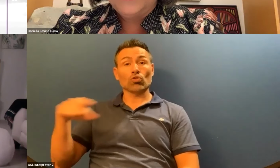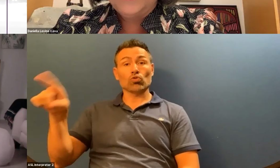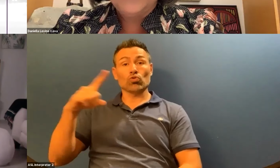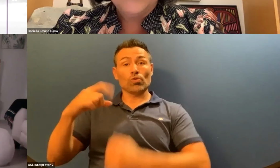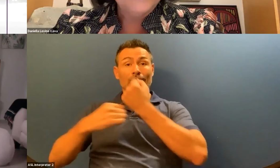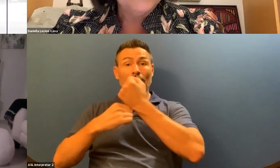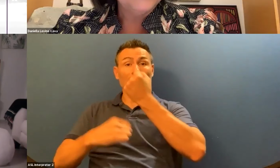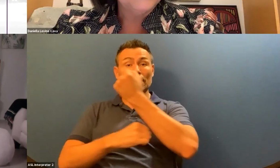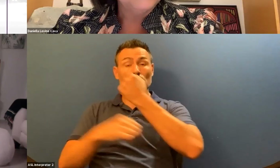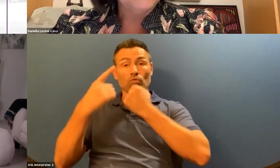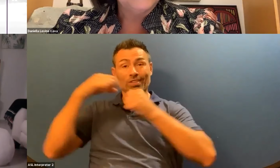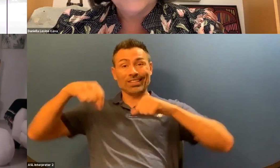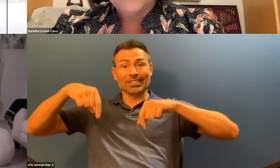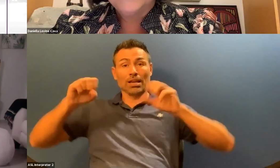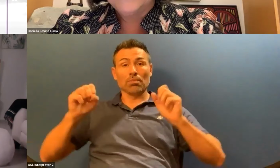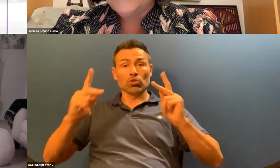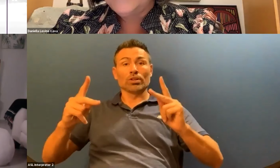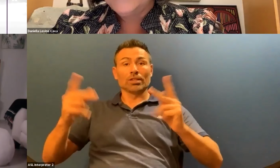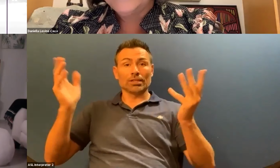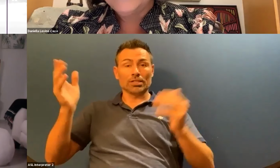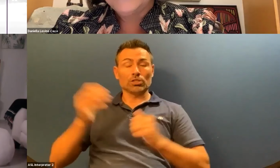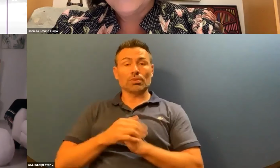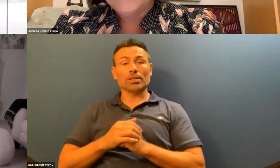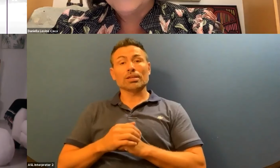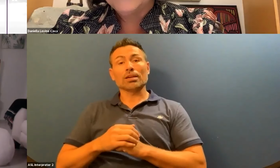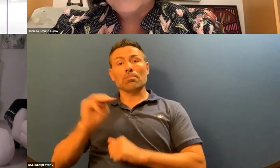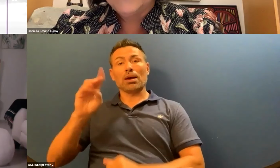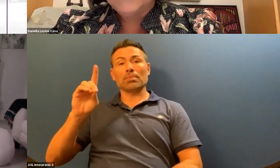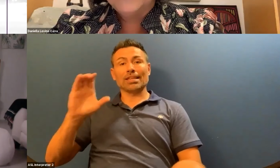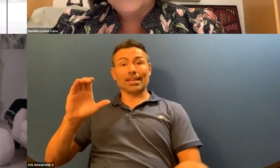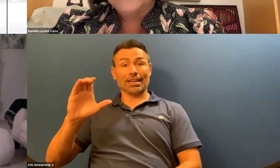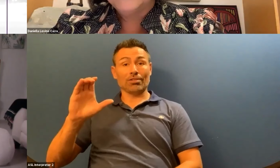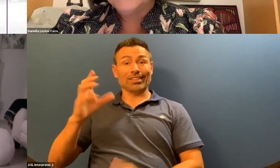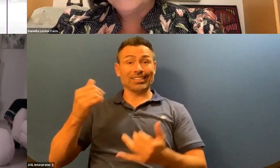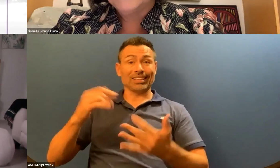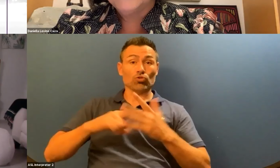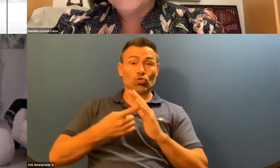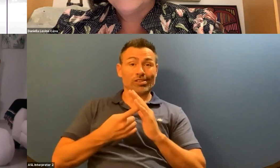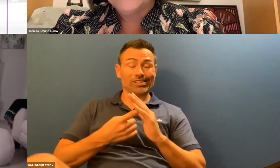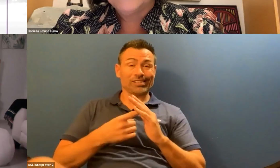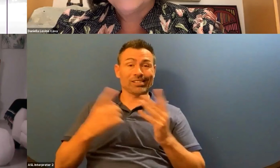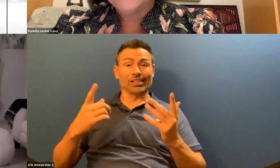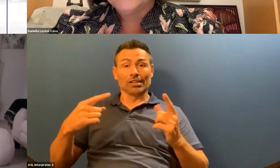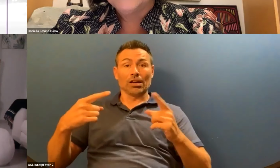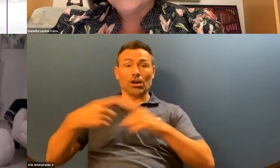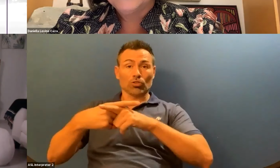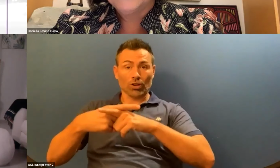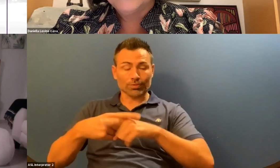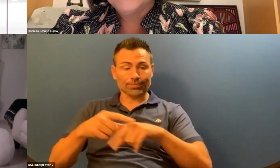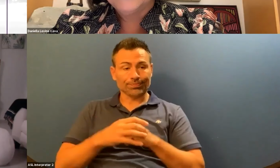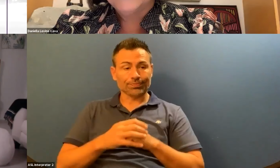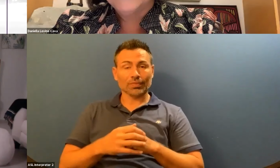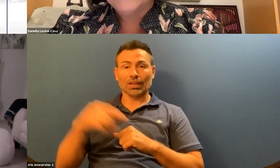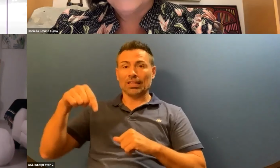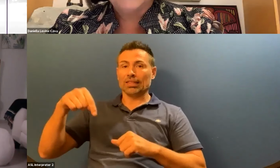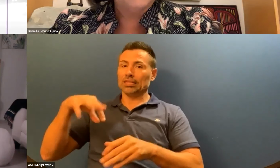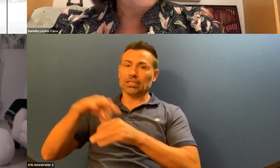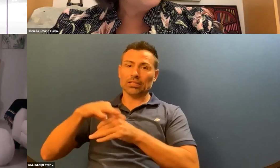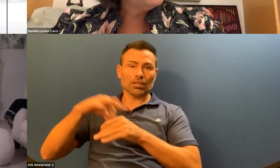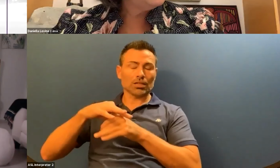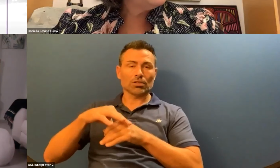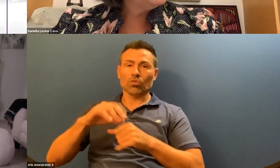us this opportunity. You know, Miami-Dade County is entering into a crossroad. It really is, and this election is extremely